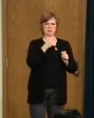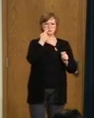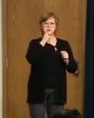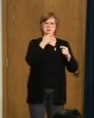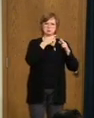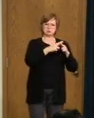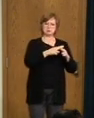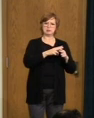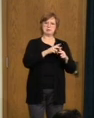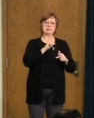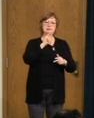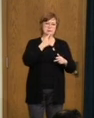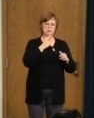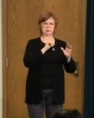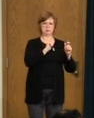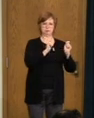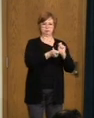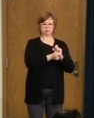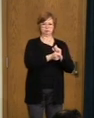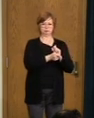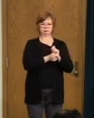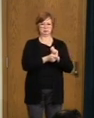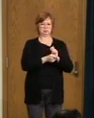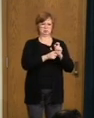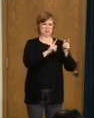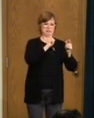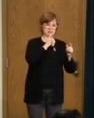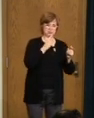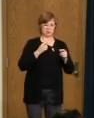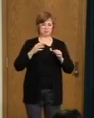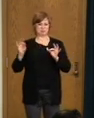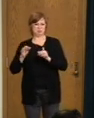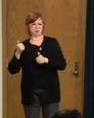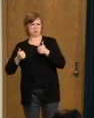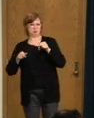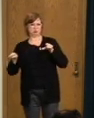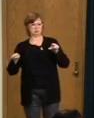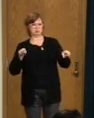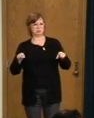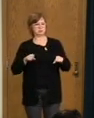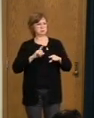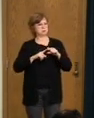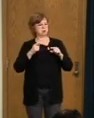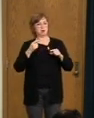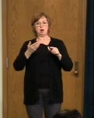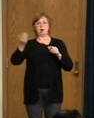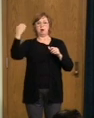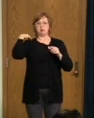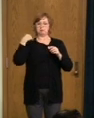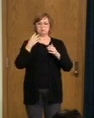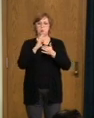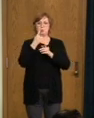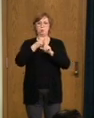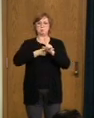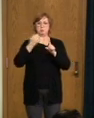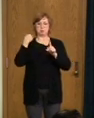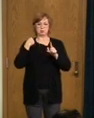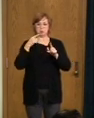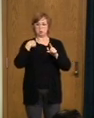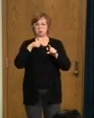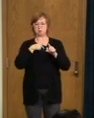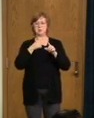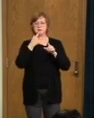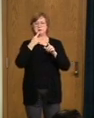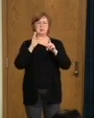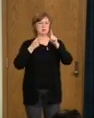goal, I understand, a couple weeks ago was to allow people to gather at Christmas, and you actually said if people wanted to gather at